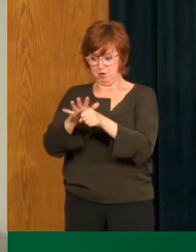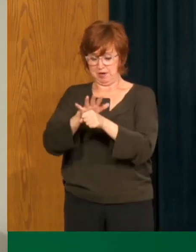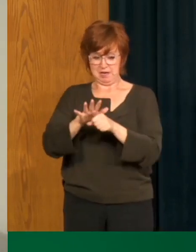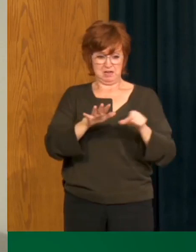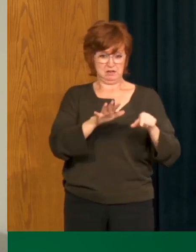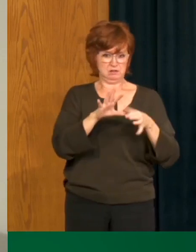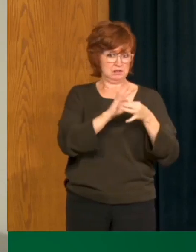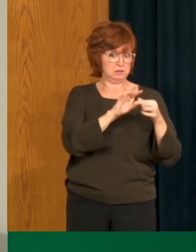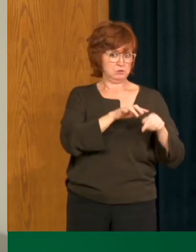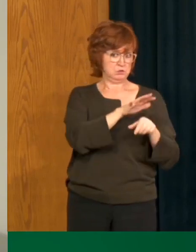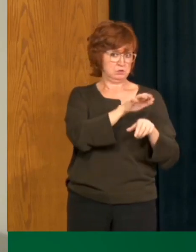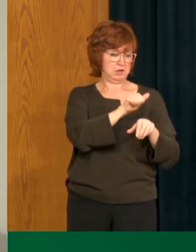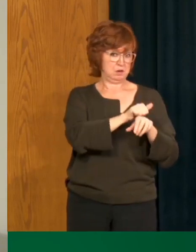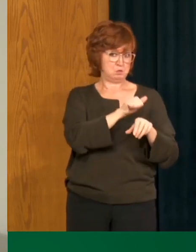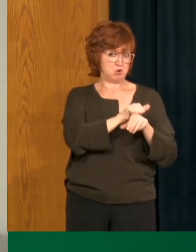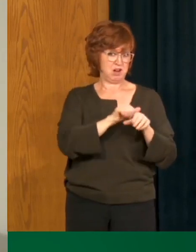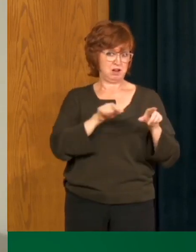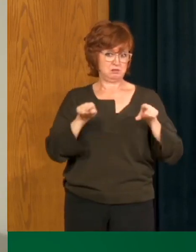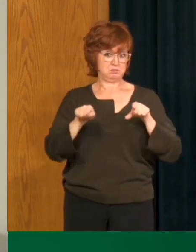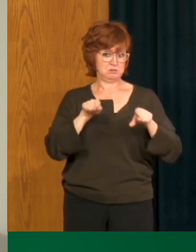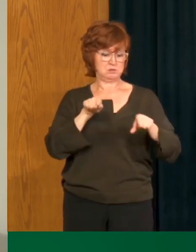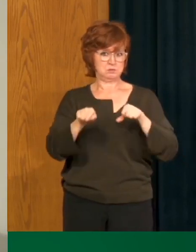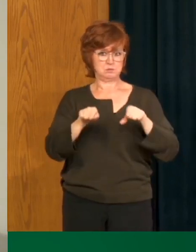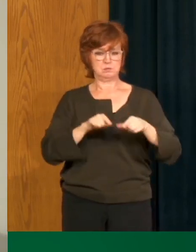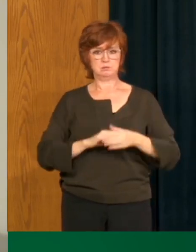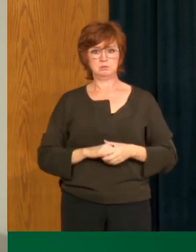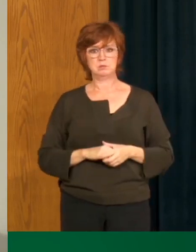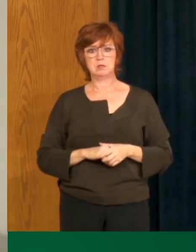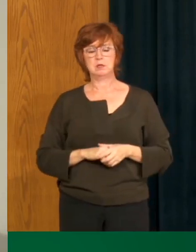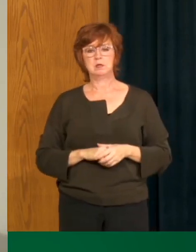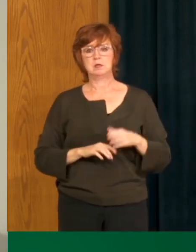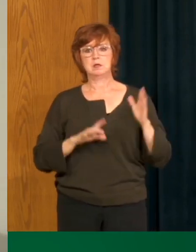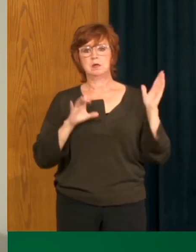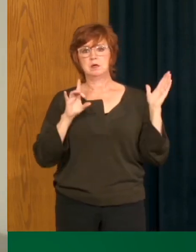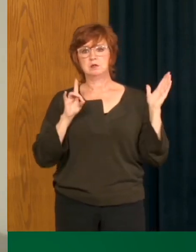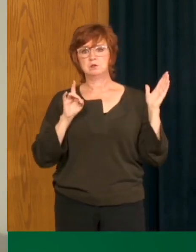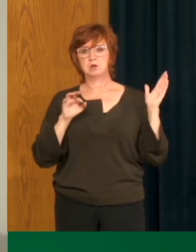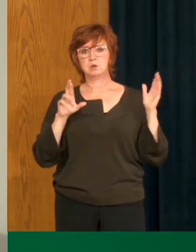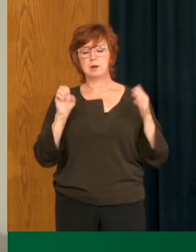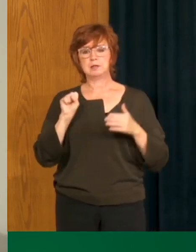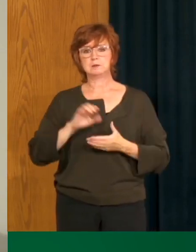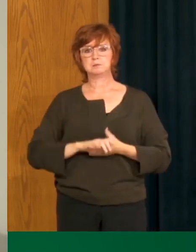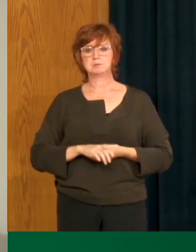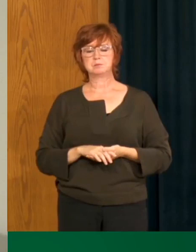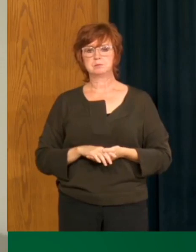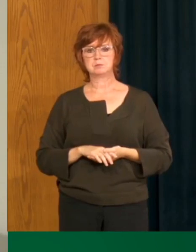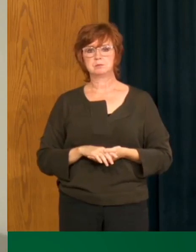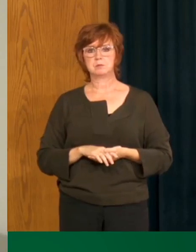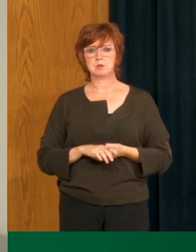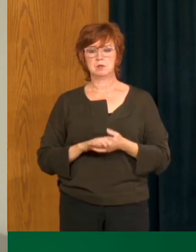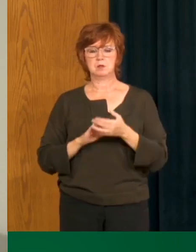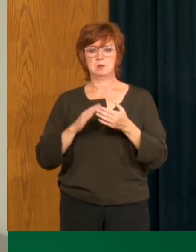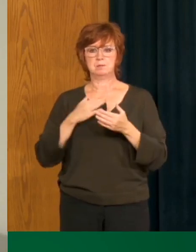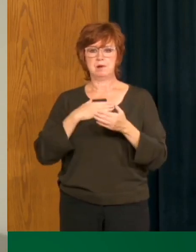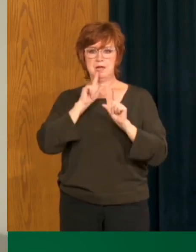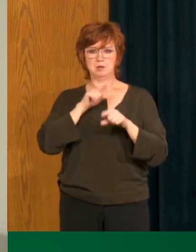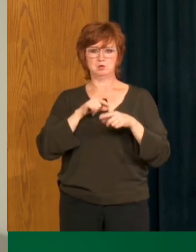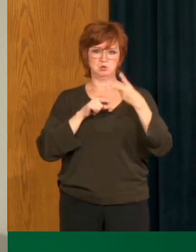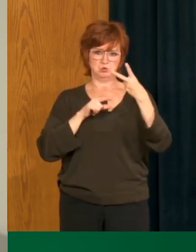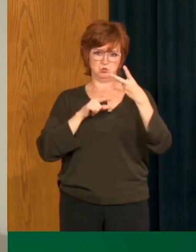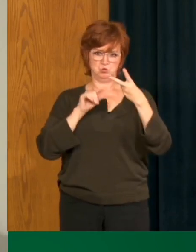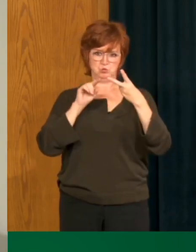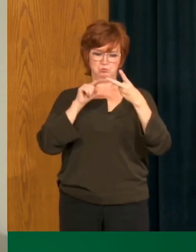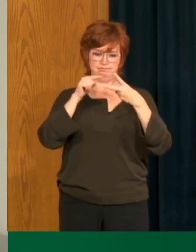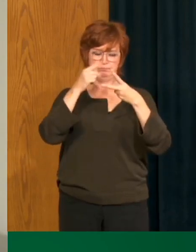to the funeral recently in Alberta. Yeah. So I'll maybe answer that in at